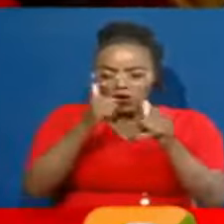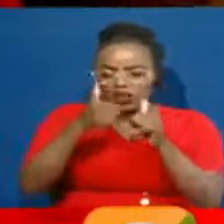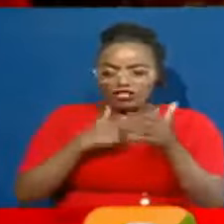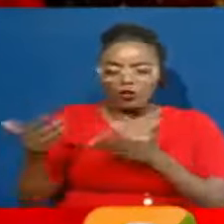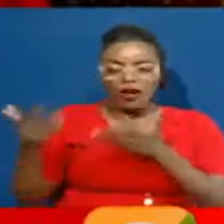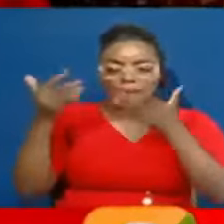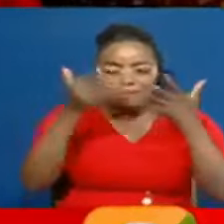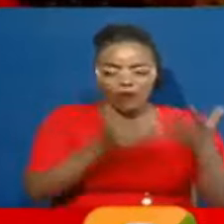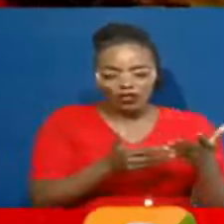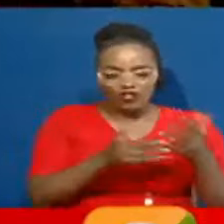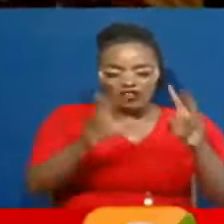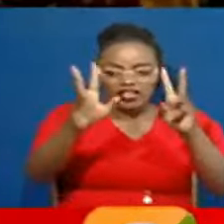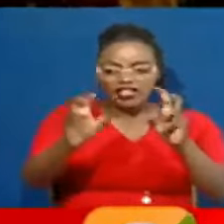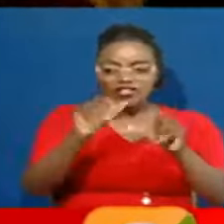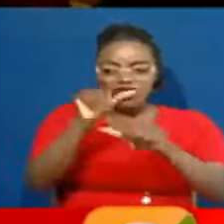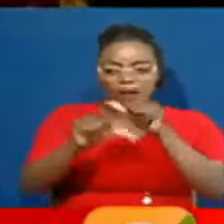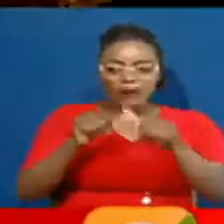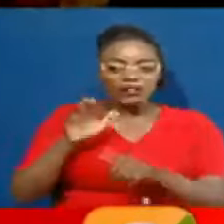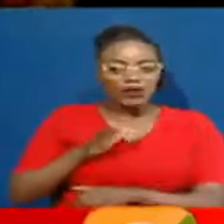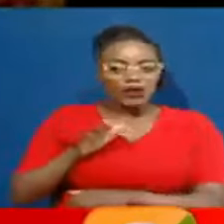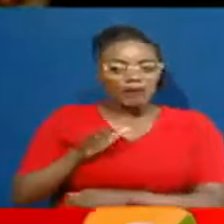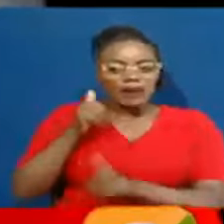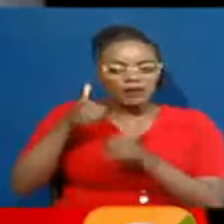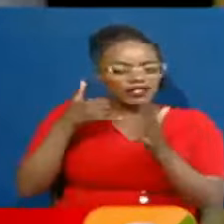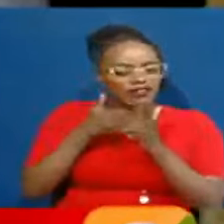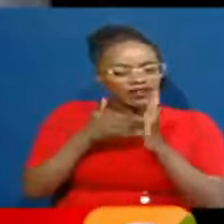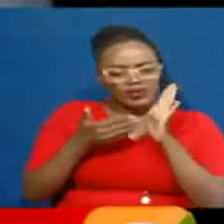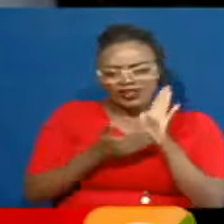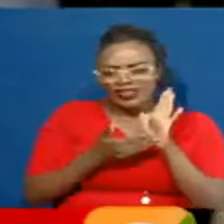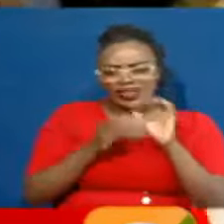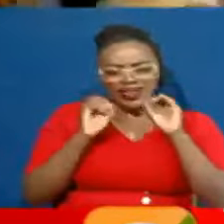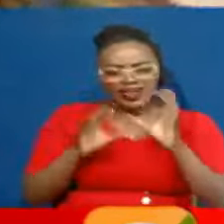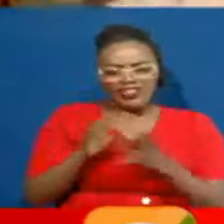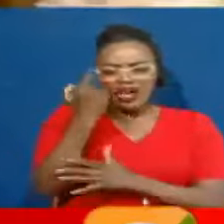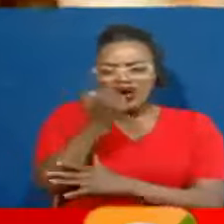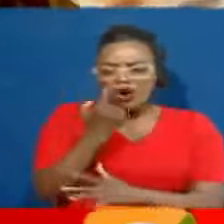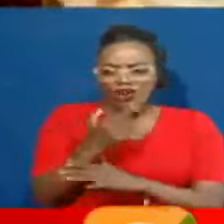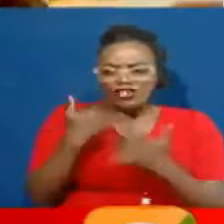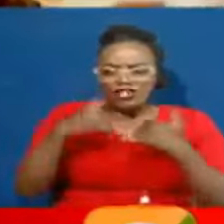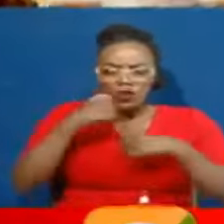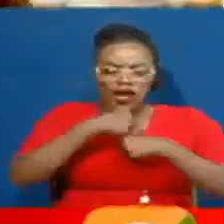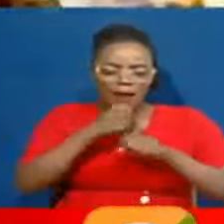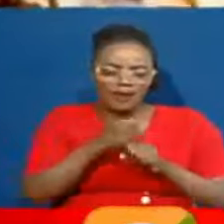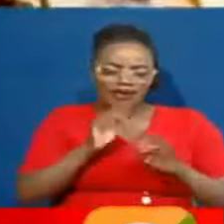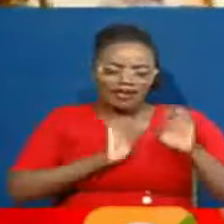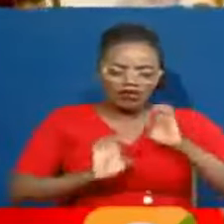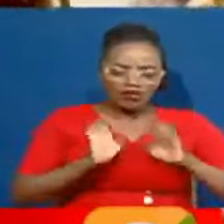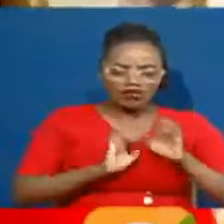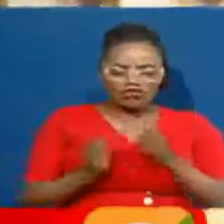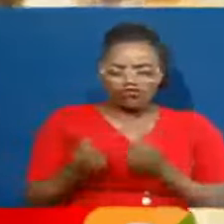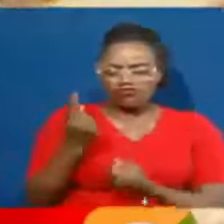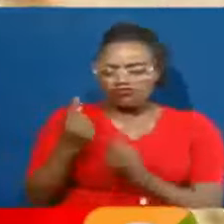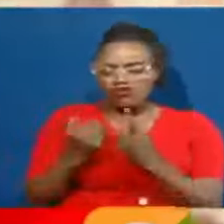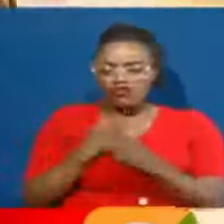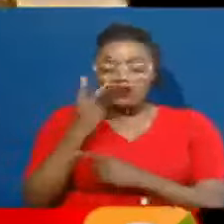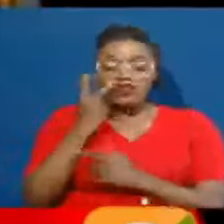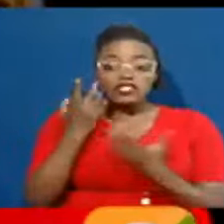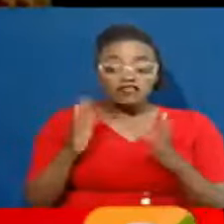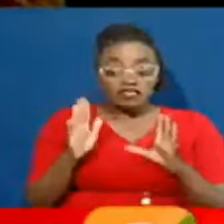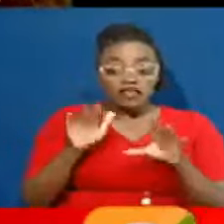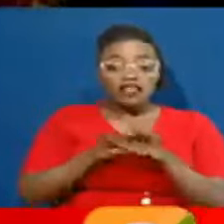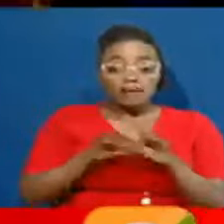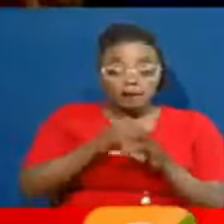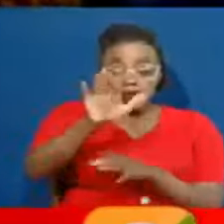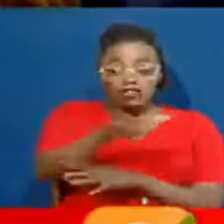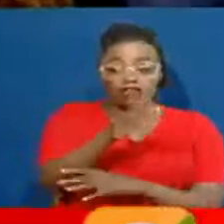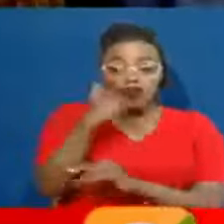on board. There were issues of women which were not part of the ground, just to hype emotions of members. And you could also see that members who